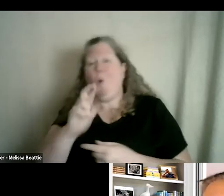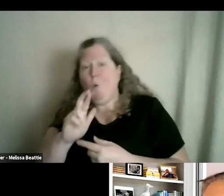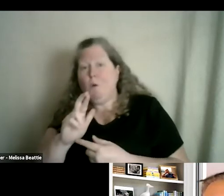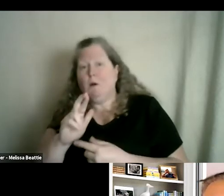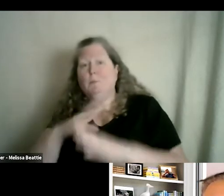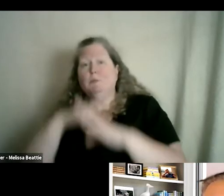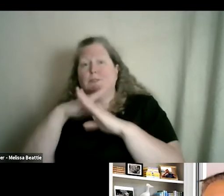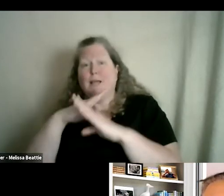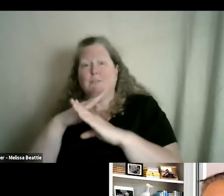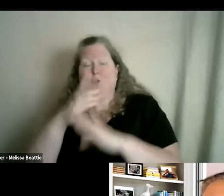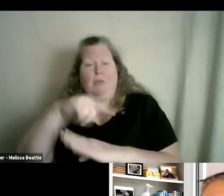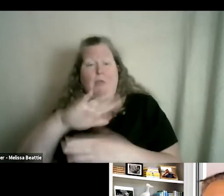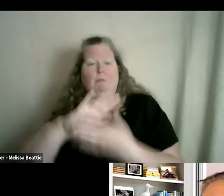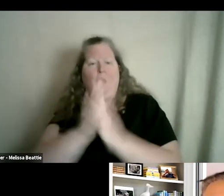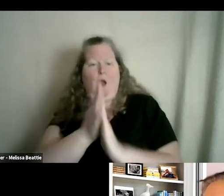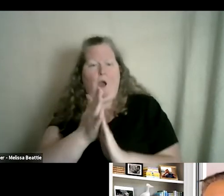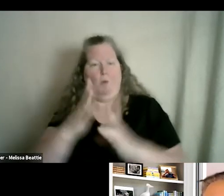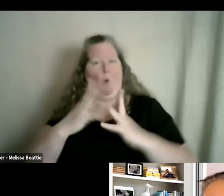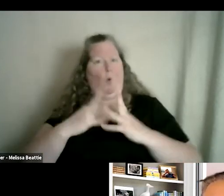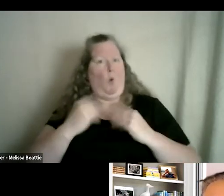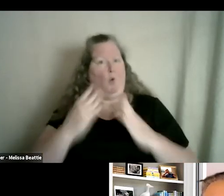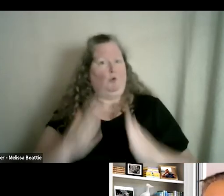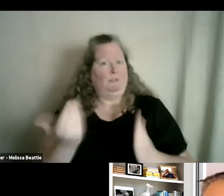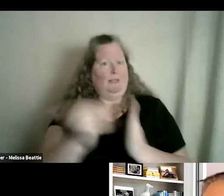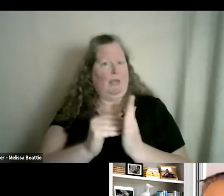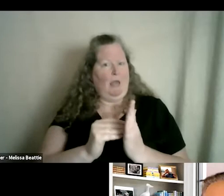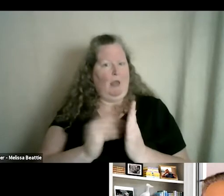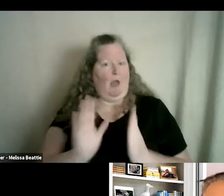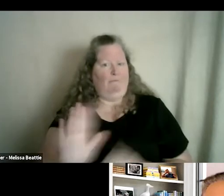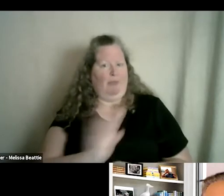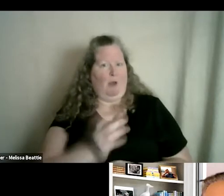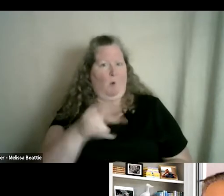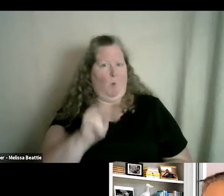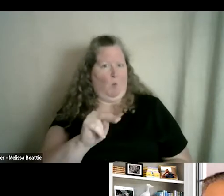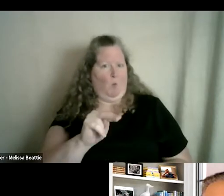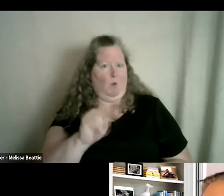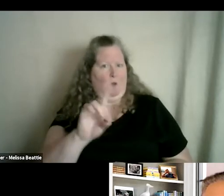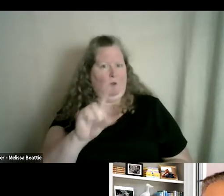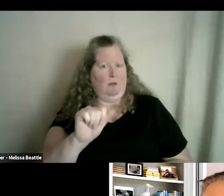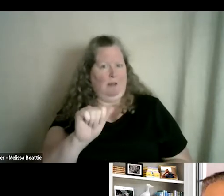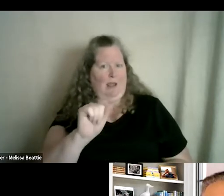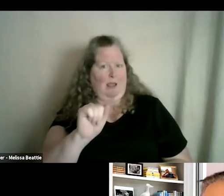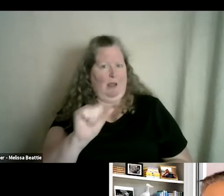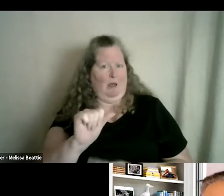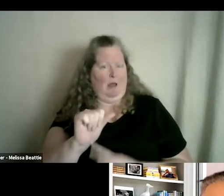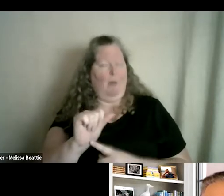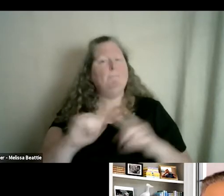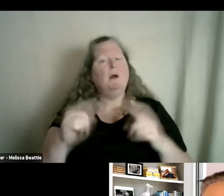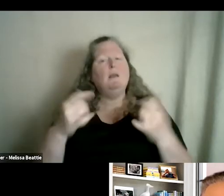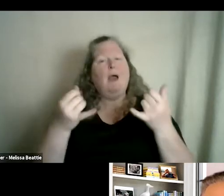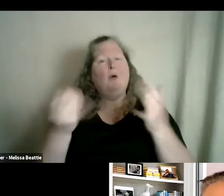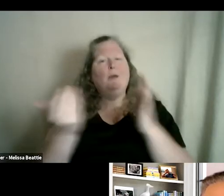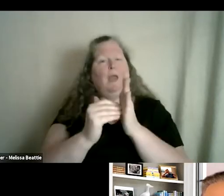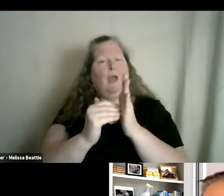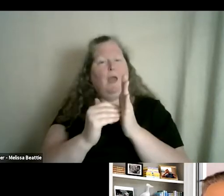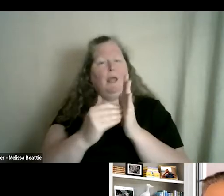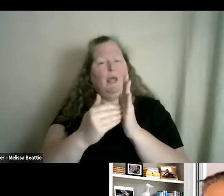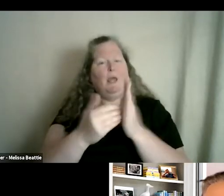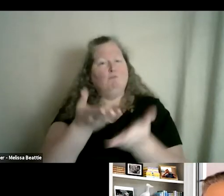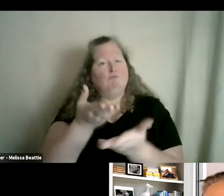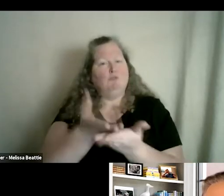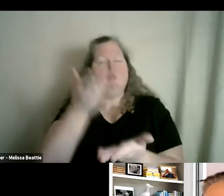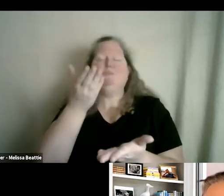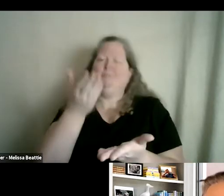of their data again. But it also lends to proving that this is what it